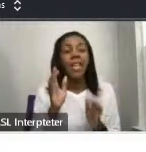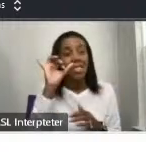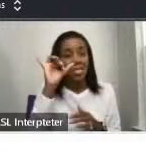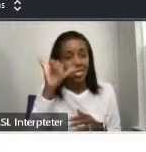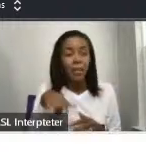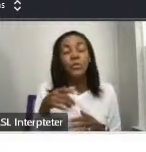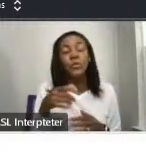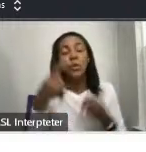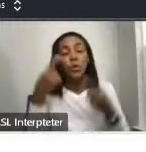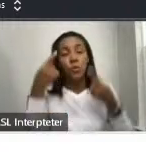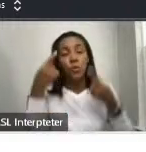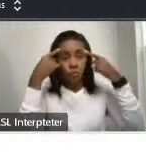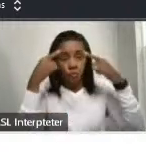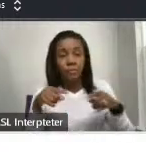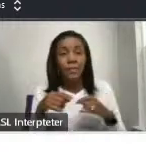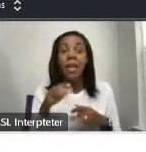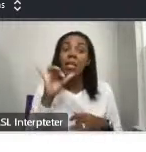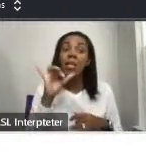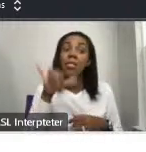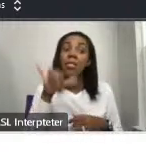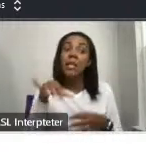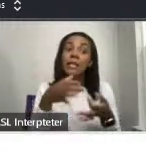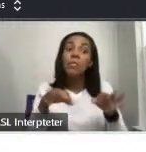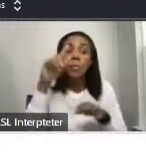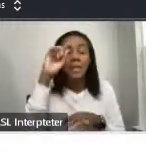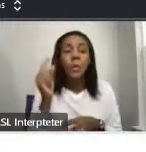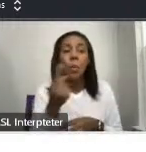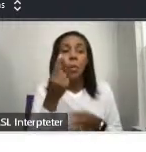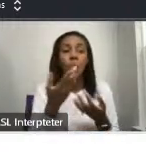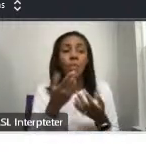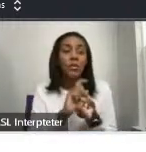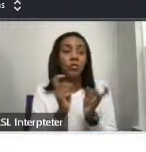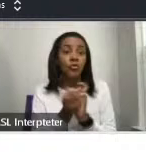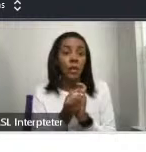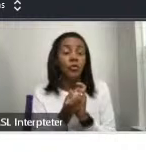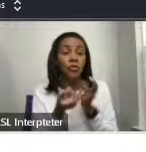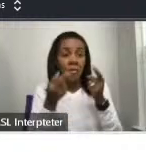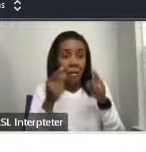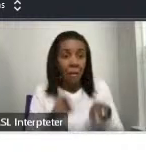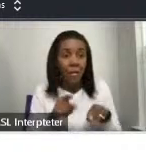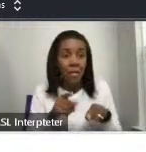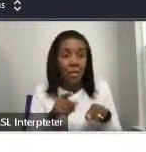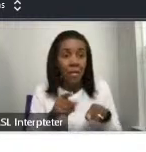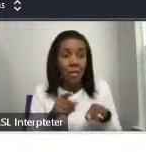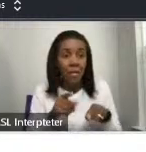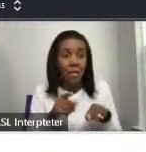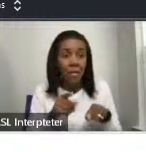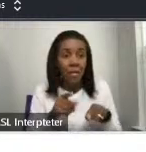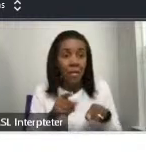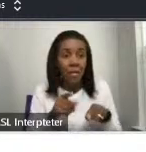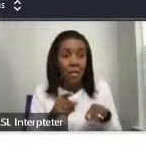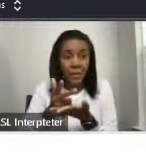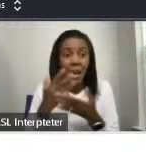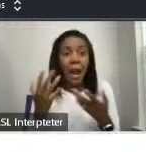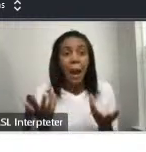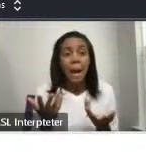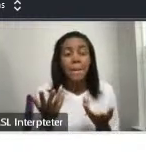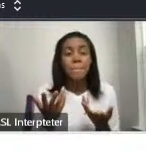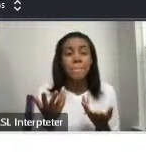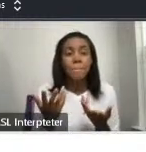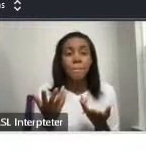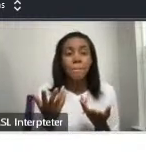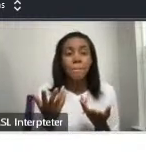agreement. This is important. The only change that's been made in the parking since the